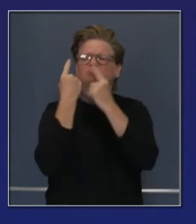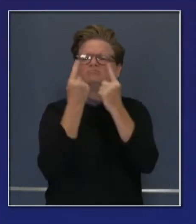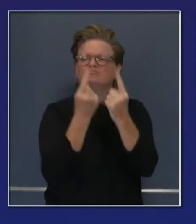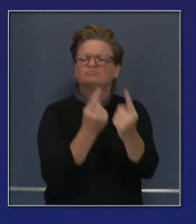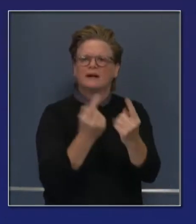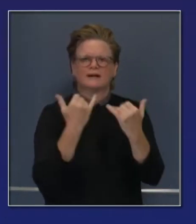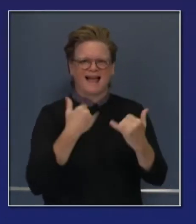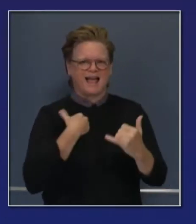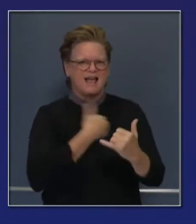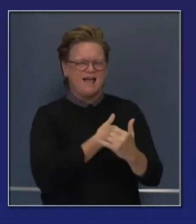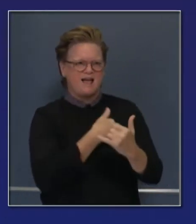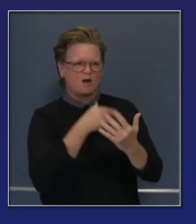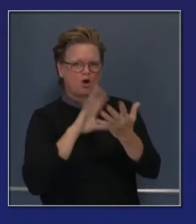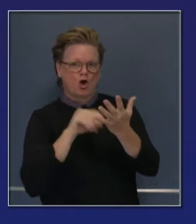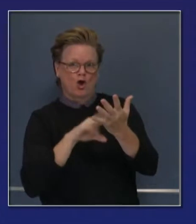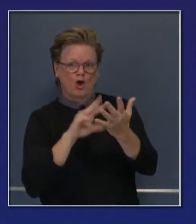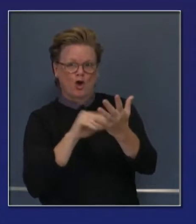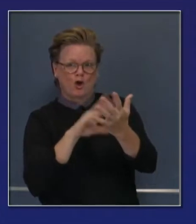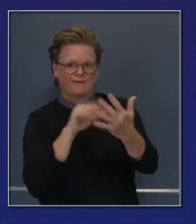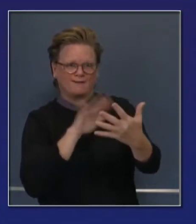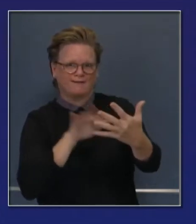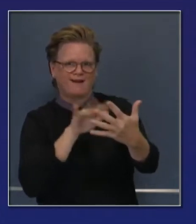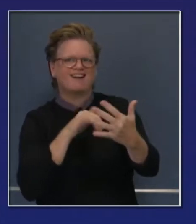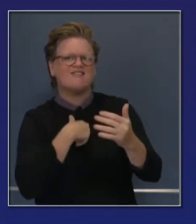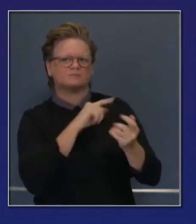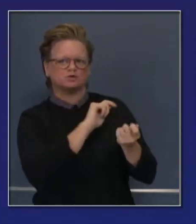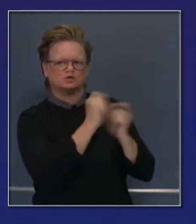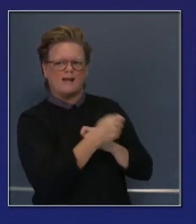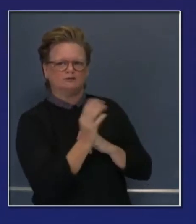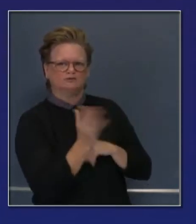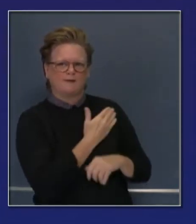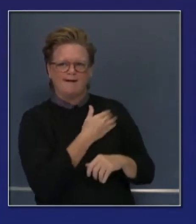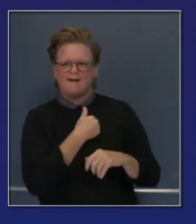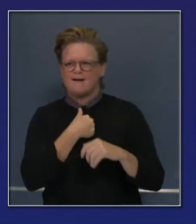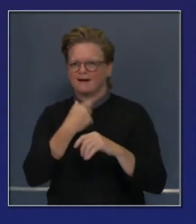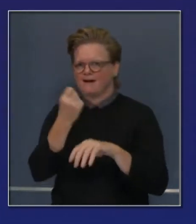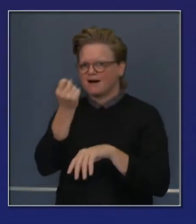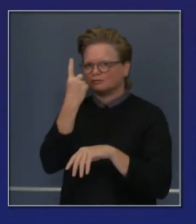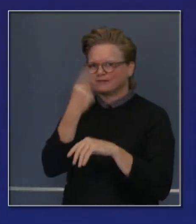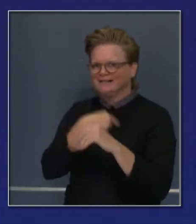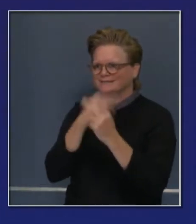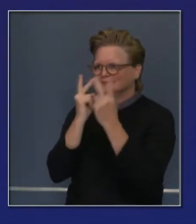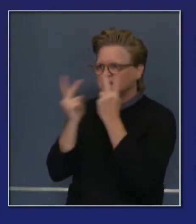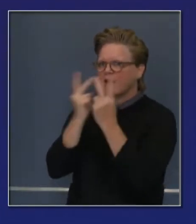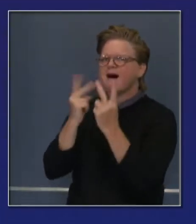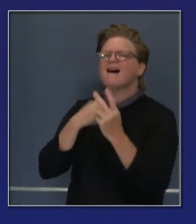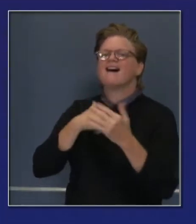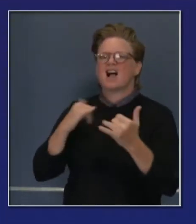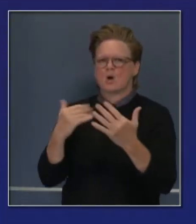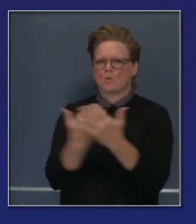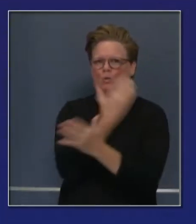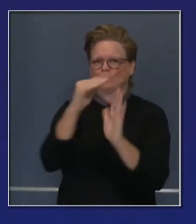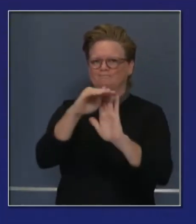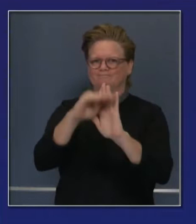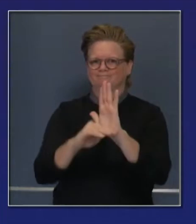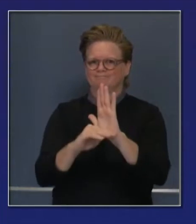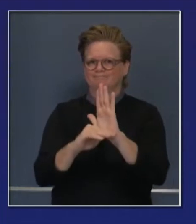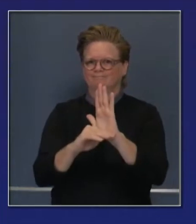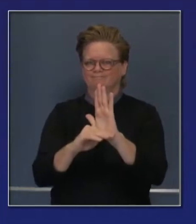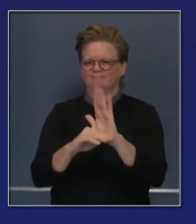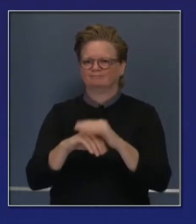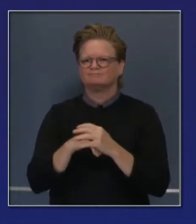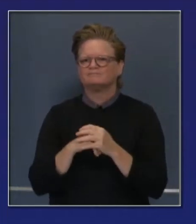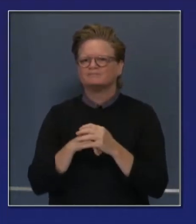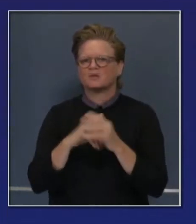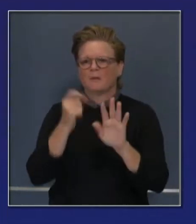is much more simple to understand. Stringent, no, nonetheless, in terms of its application, but statewide